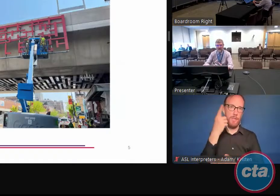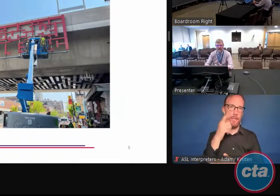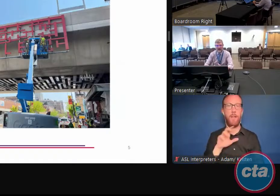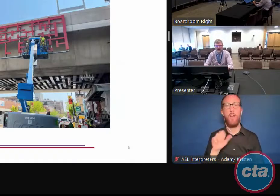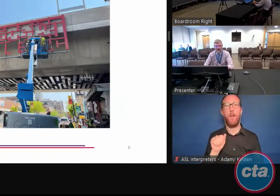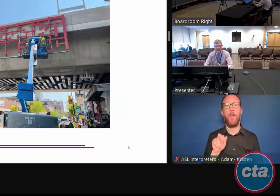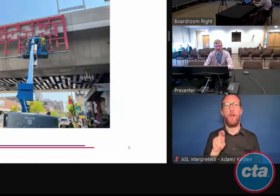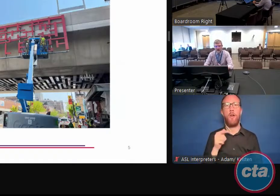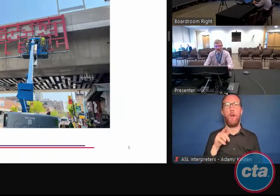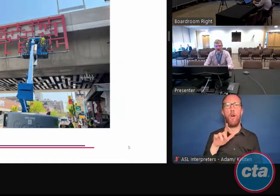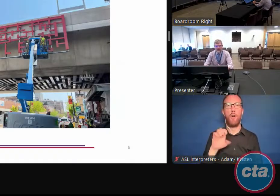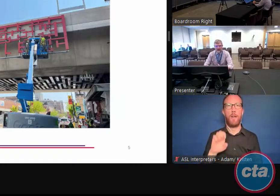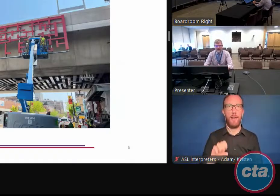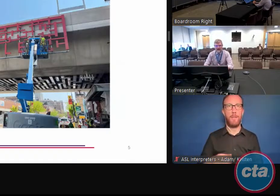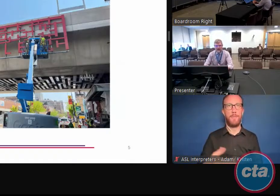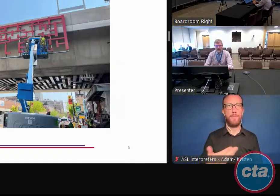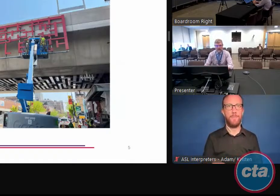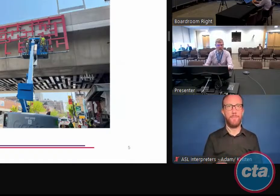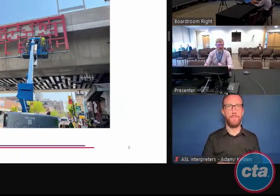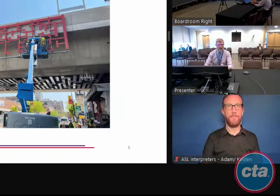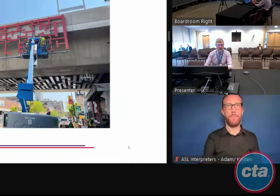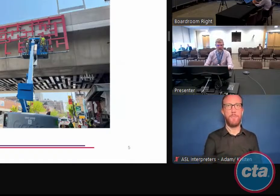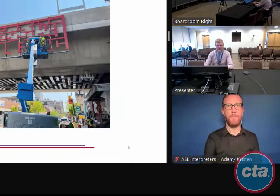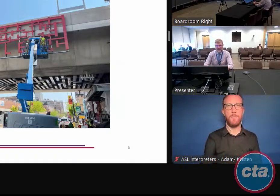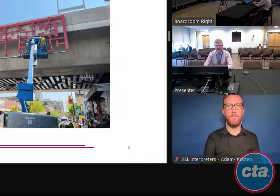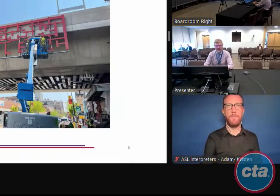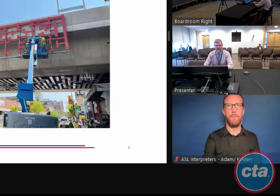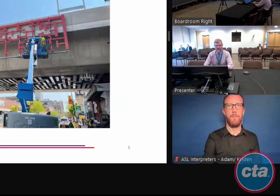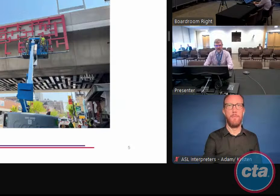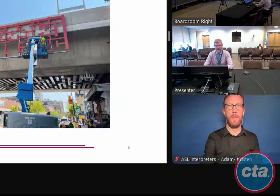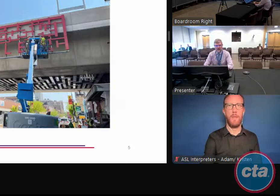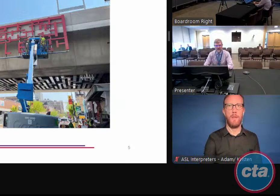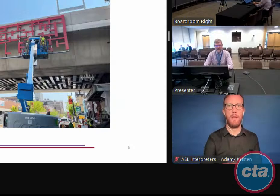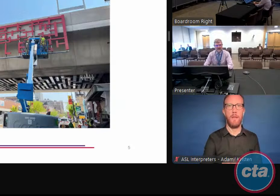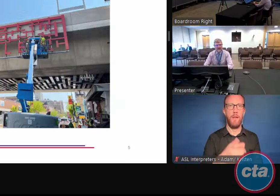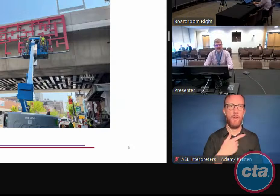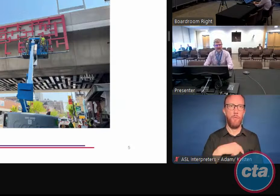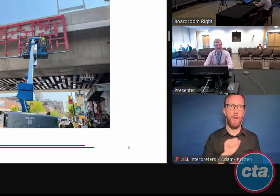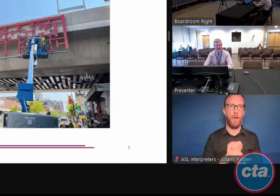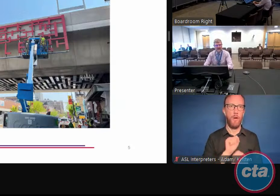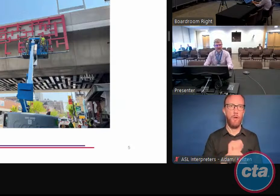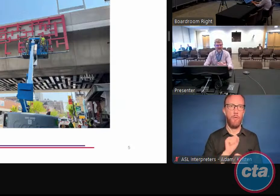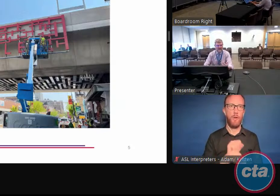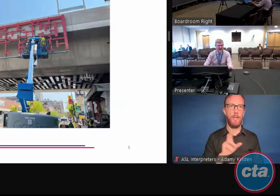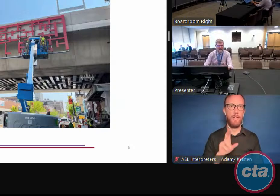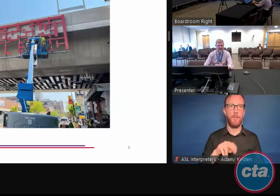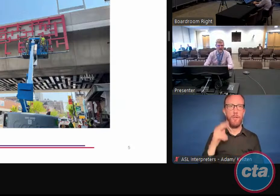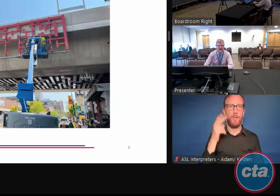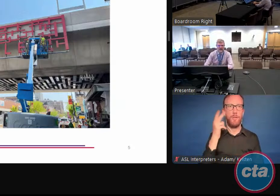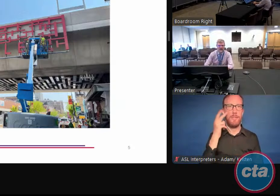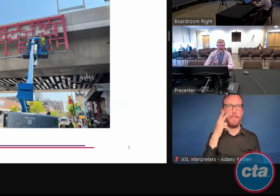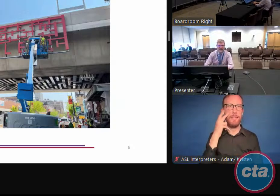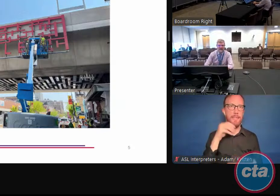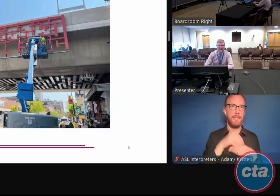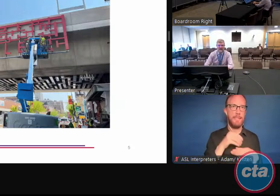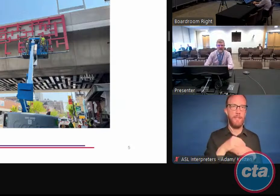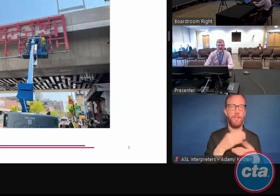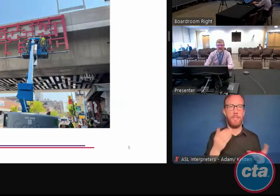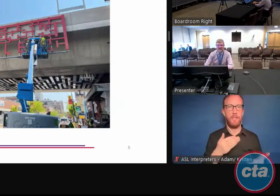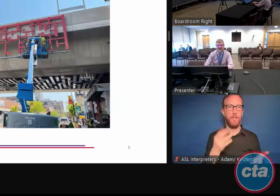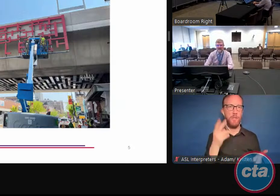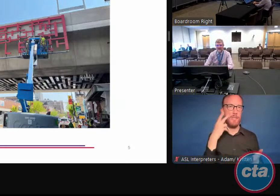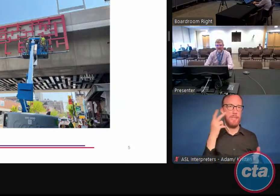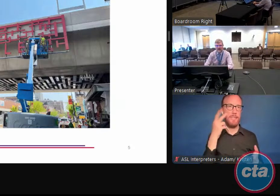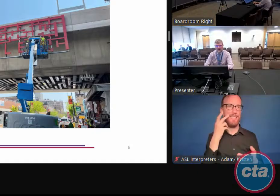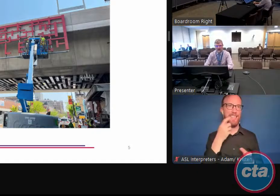So Argyle is now working north, the second least finished. You can see the interior finishes here. You can see the glass enclosure around the elevator there. You can